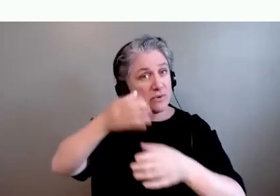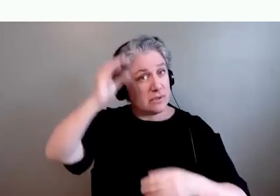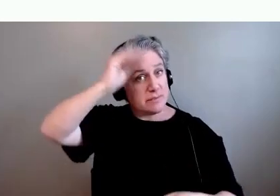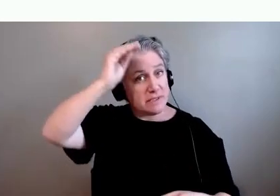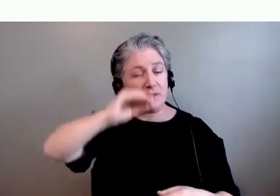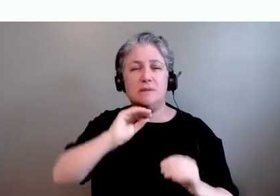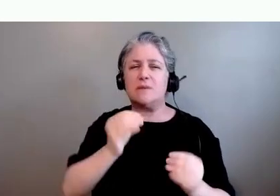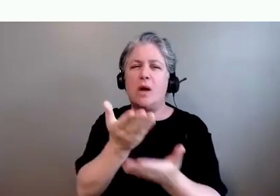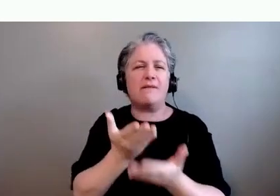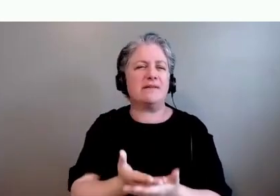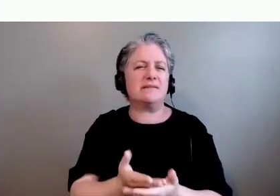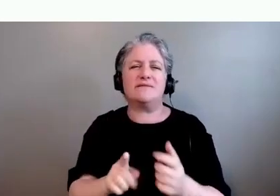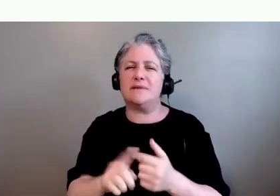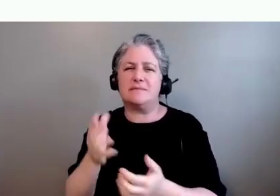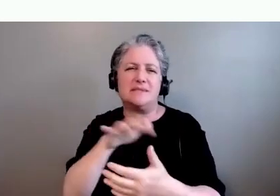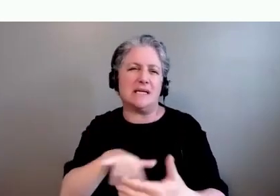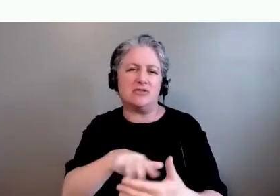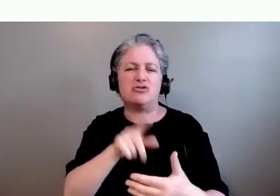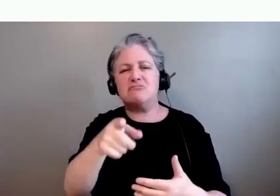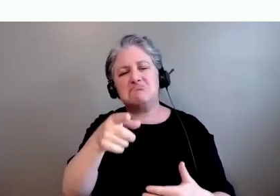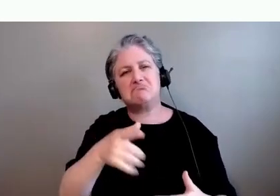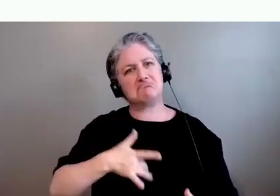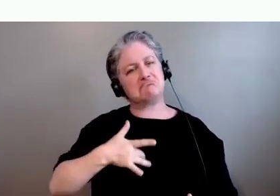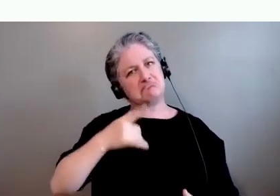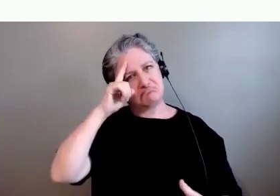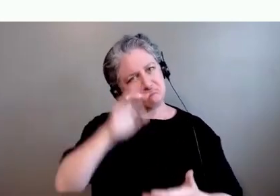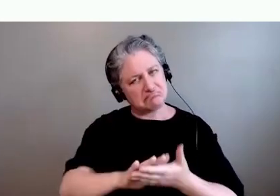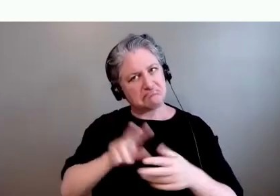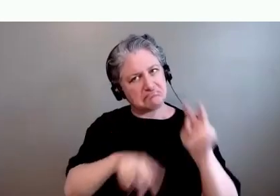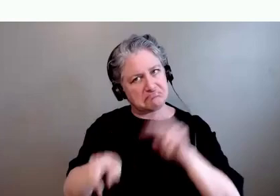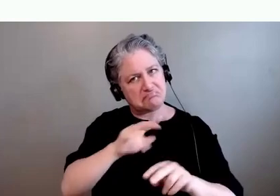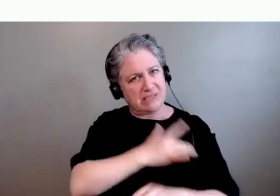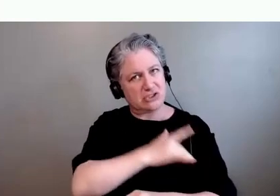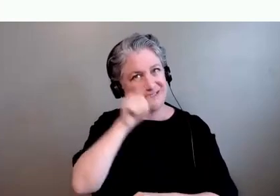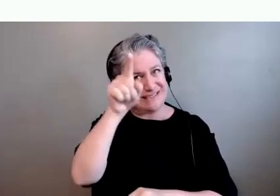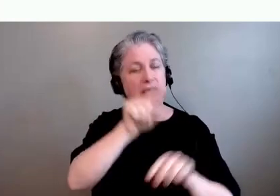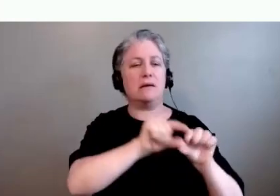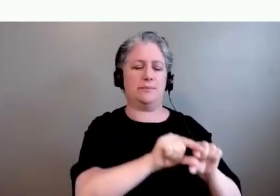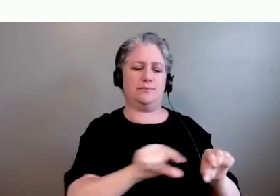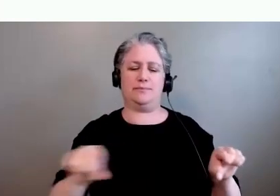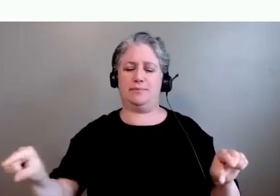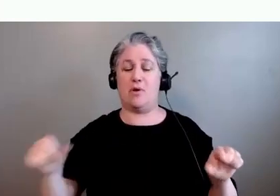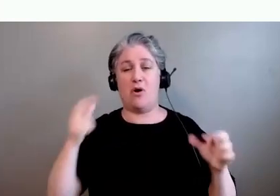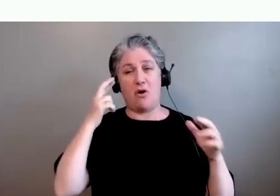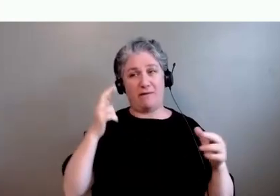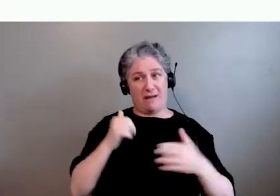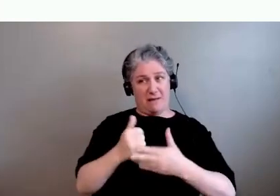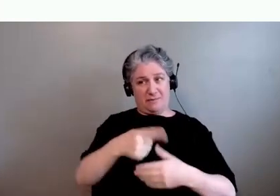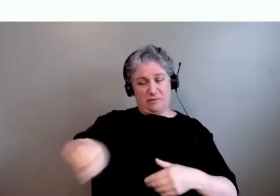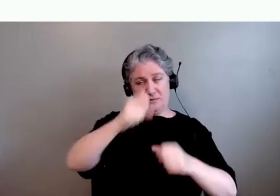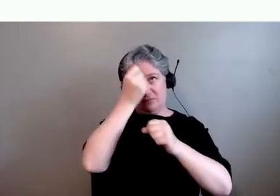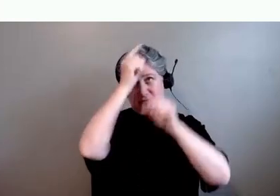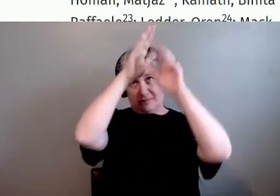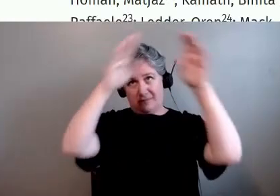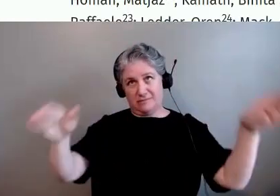on evidence generated through studies, that's all sort of at the bottom of the pyramid. So hopefully that helps to orient us a little